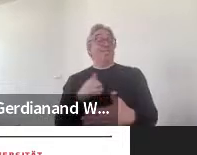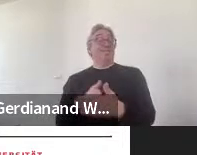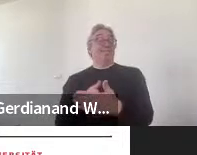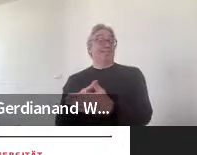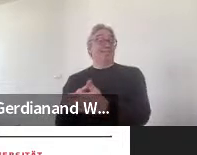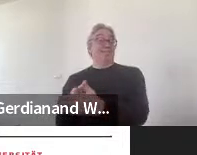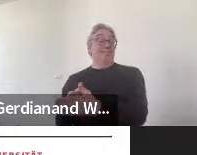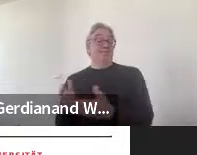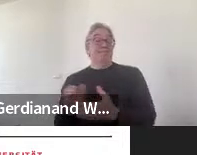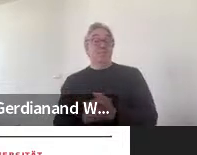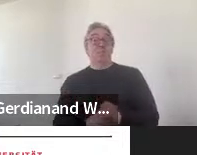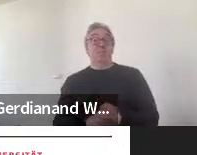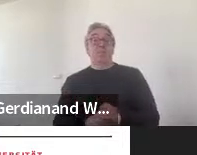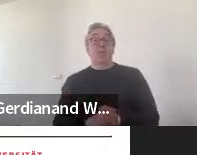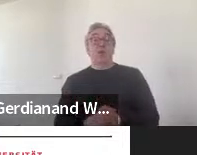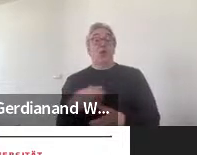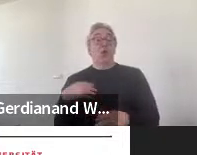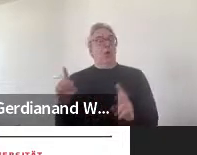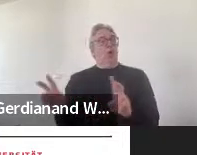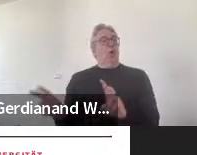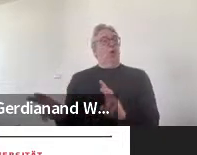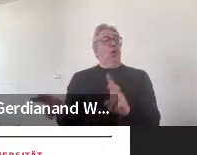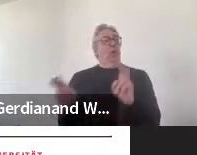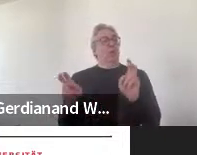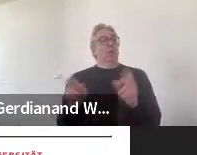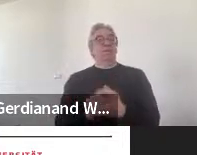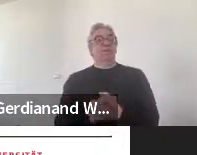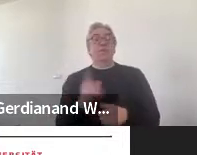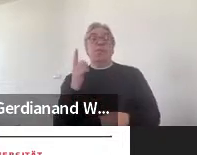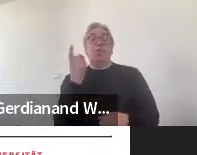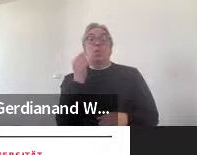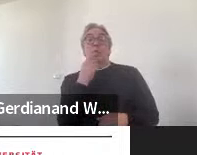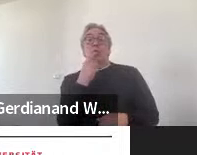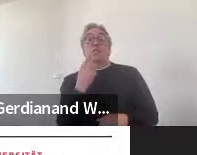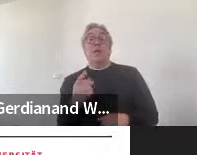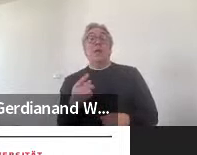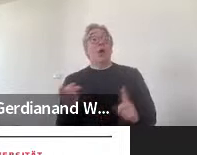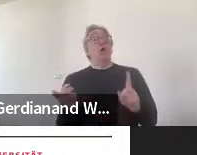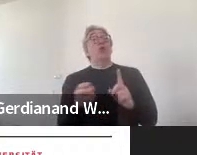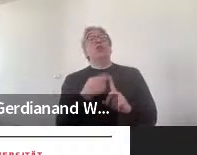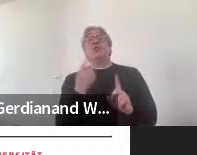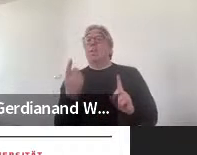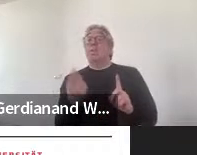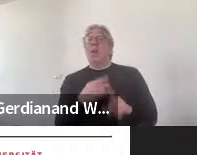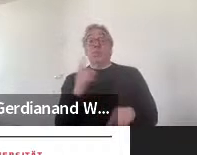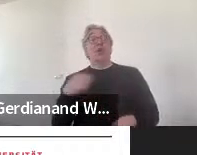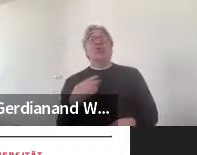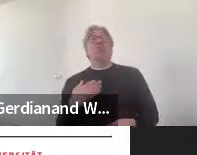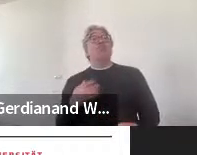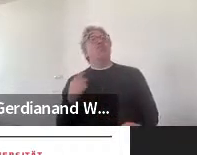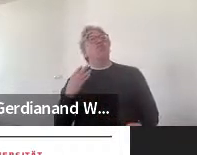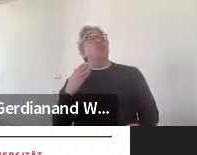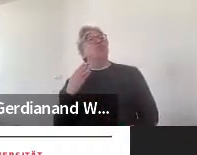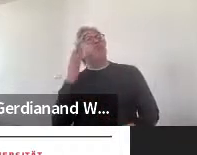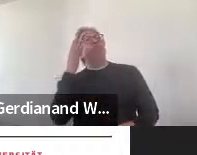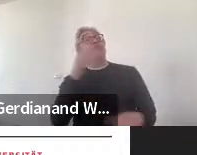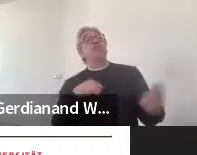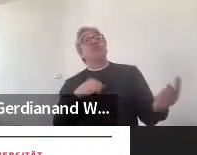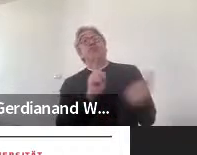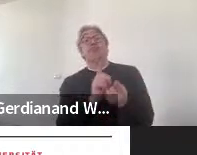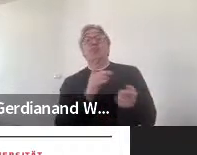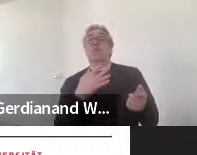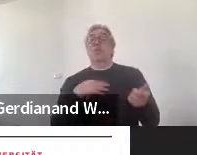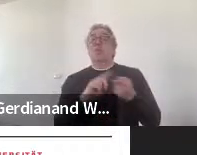speak out one of the quotes. This women told us, sometimes I go to meet them, my